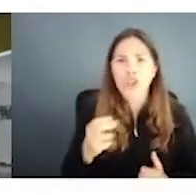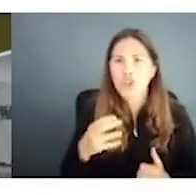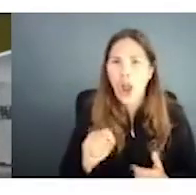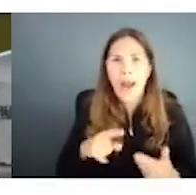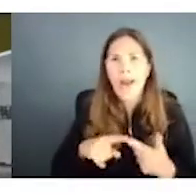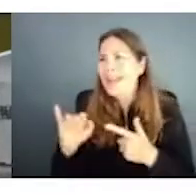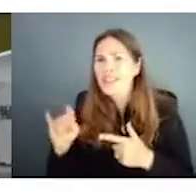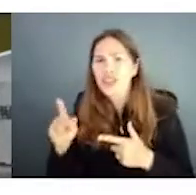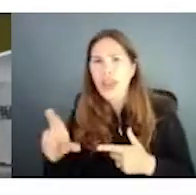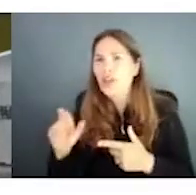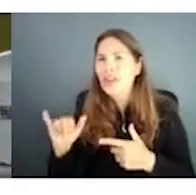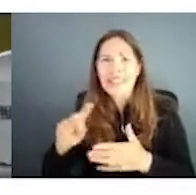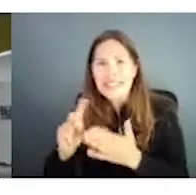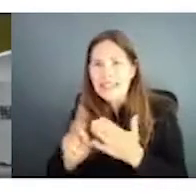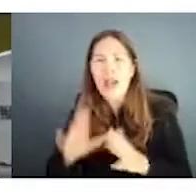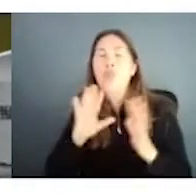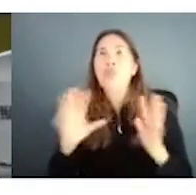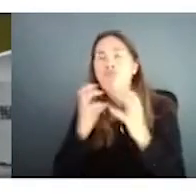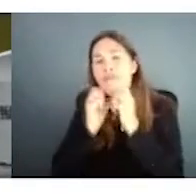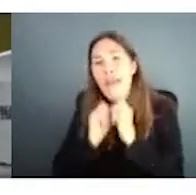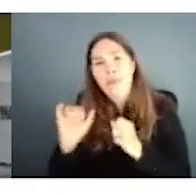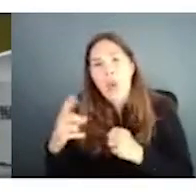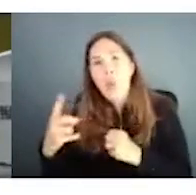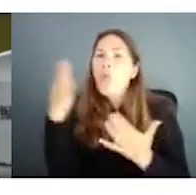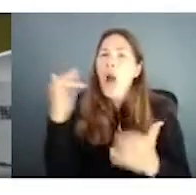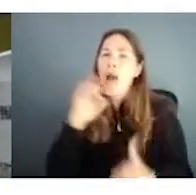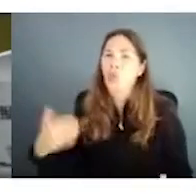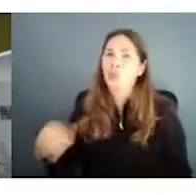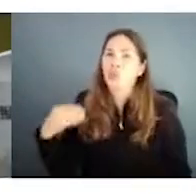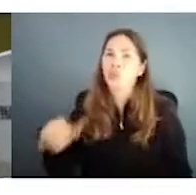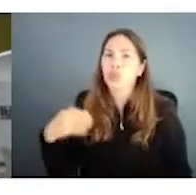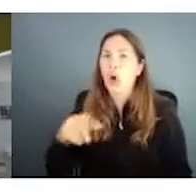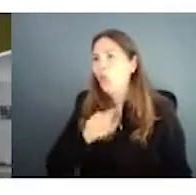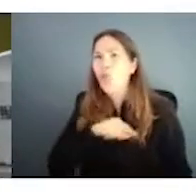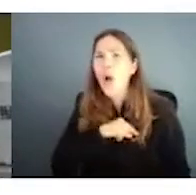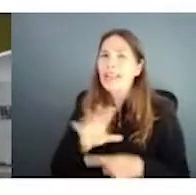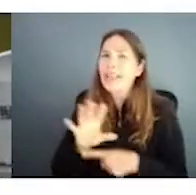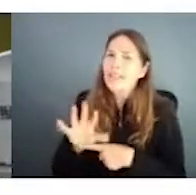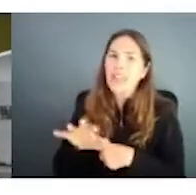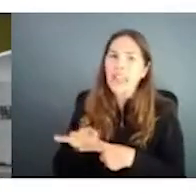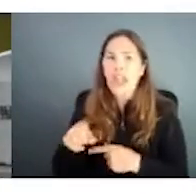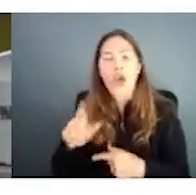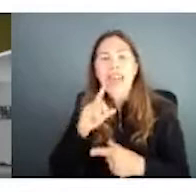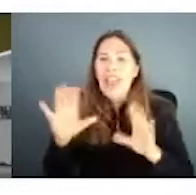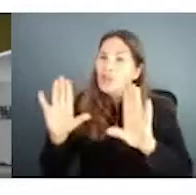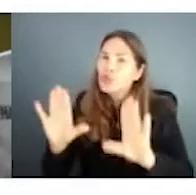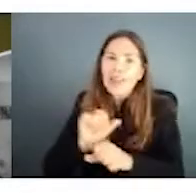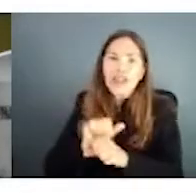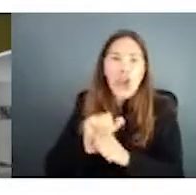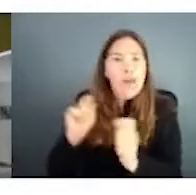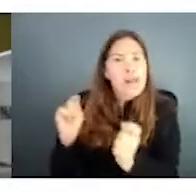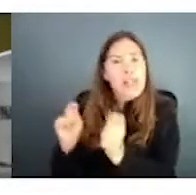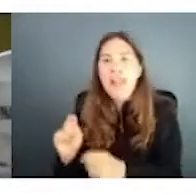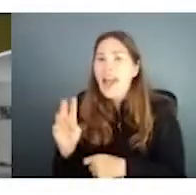valuable, and it is for a few reasons. Number one, they're quality videos. I think Adobe's done a great job of screening. You'll see a few